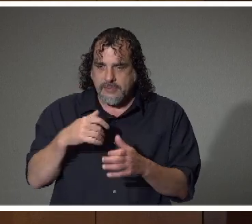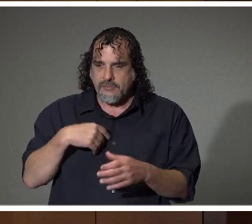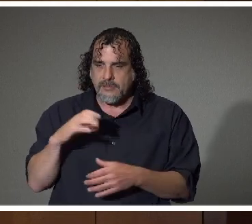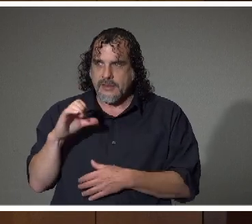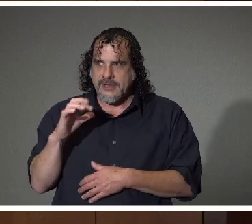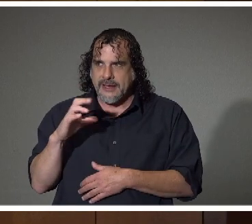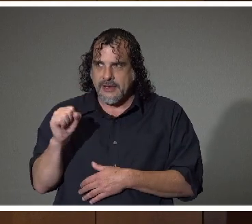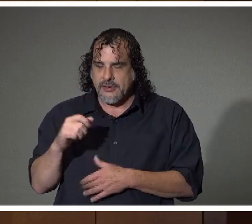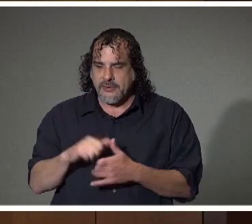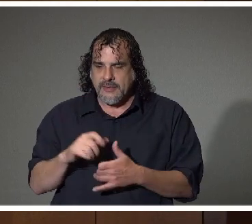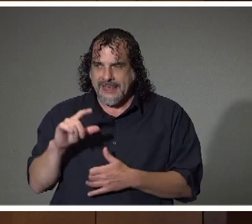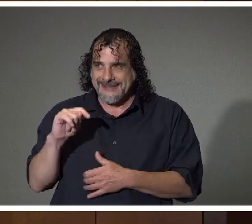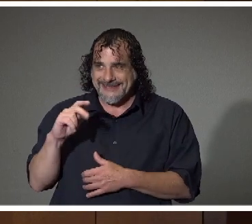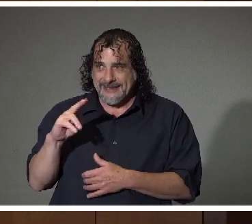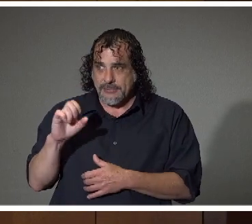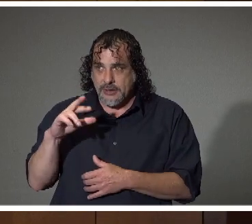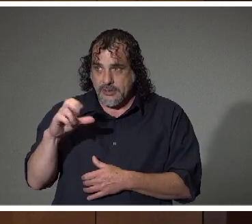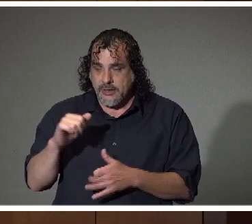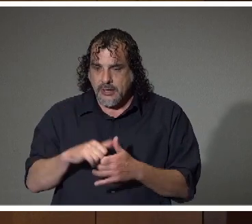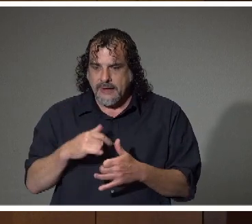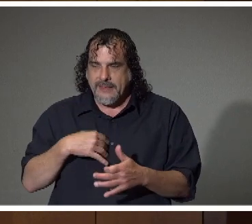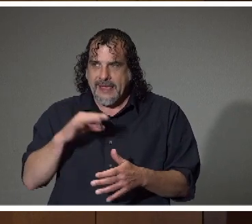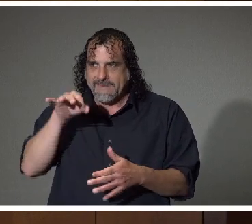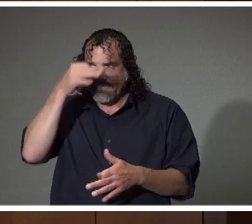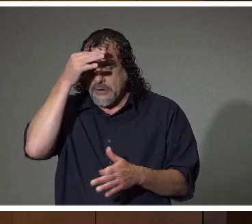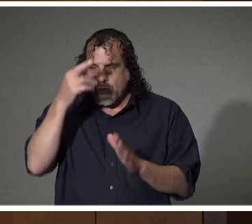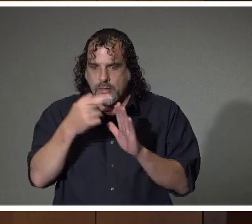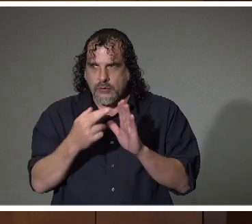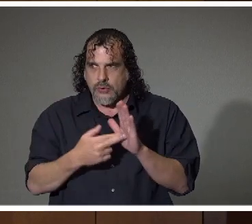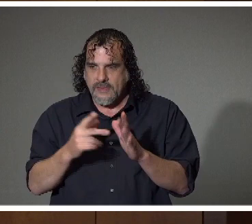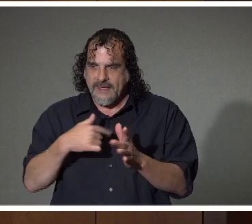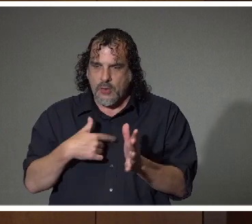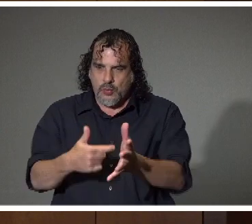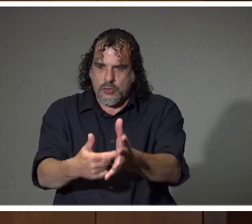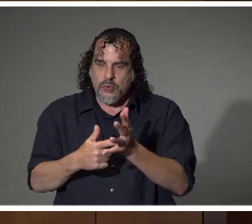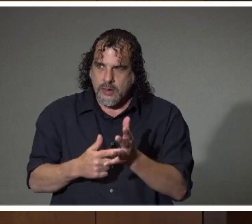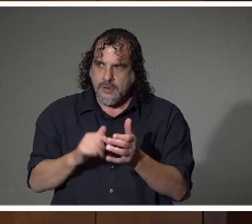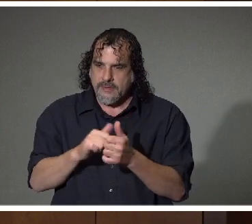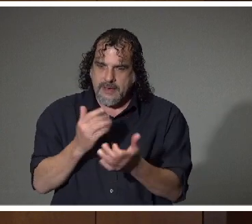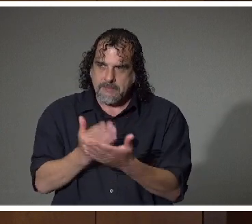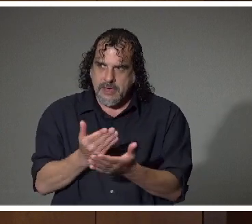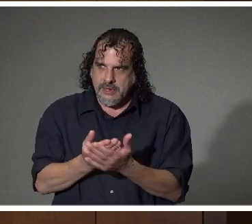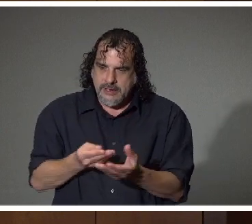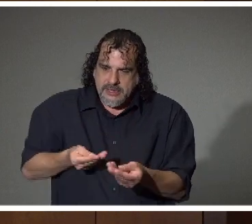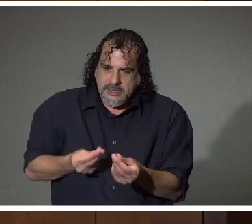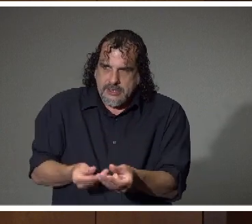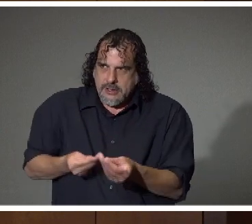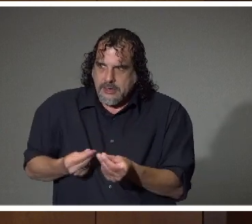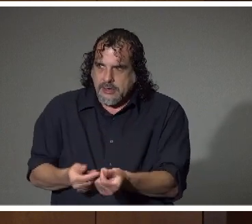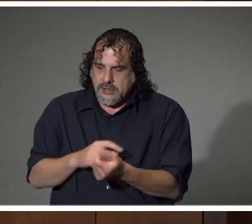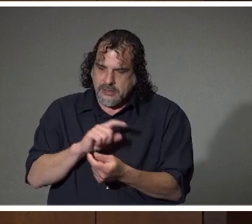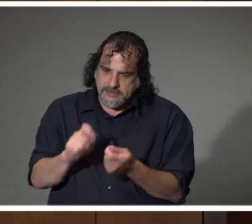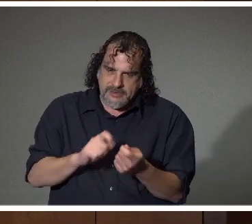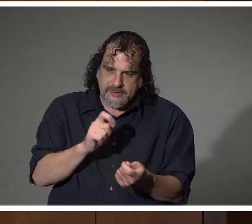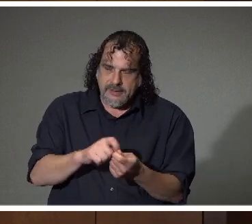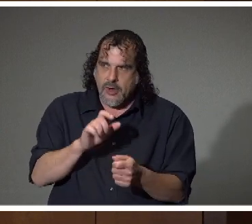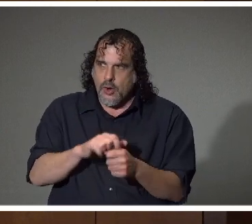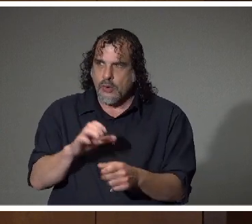that stimulus does come with federal guidelines that mandate that money be spent specifically